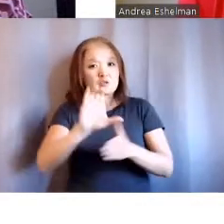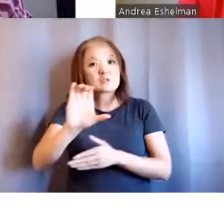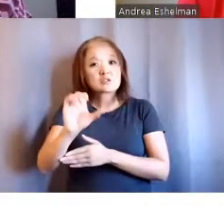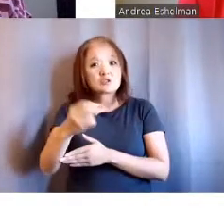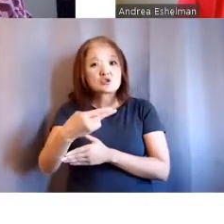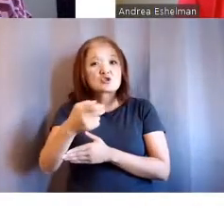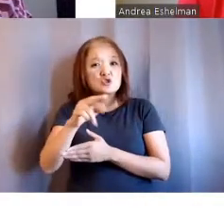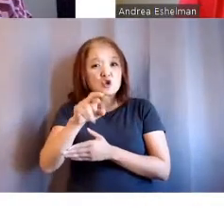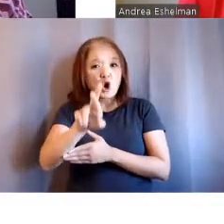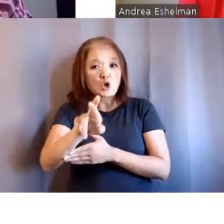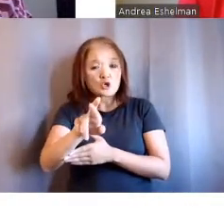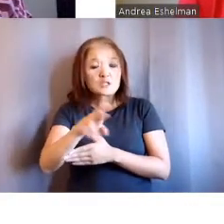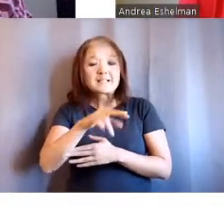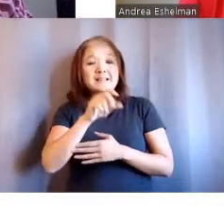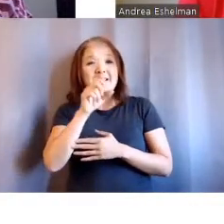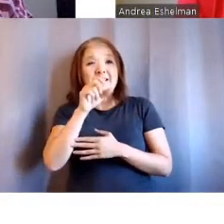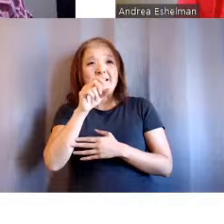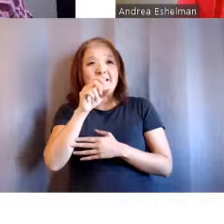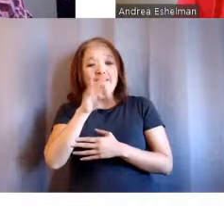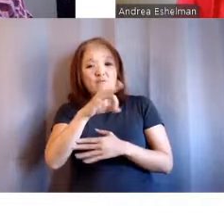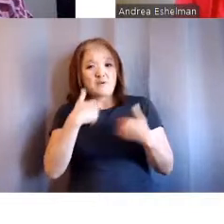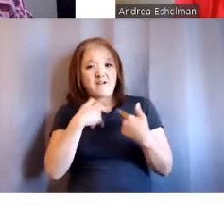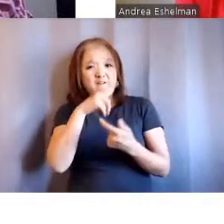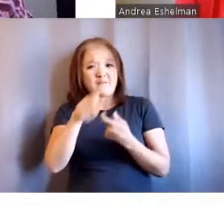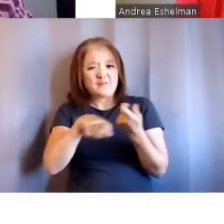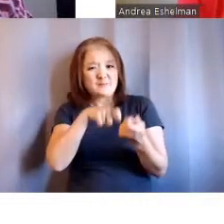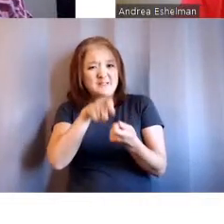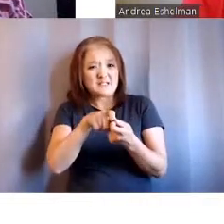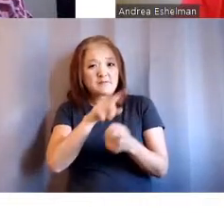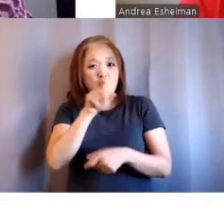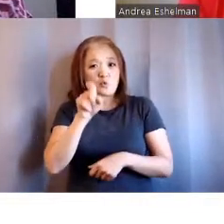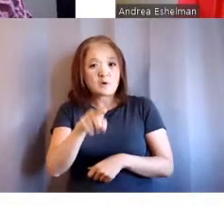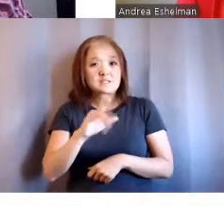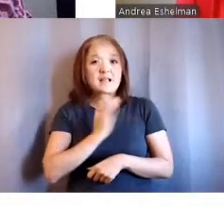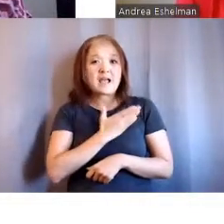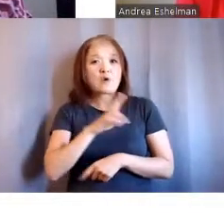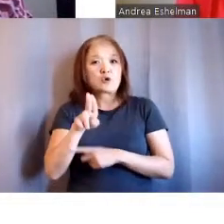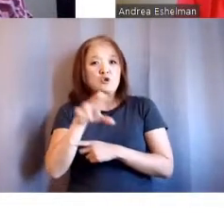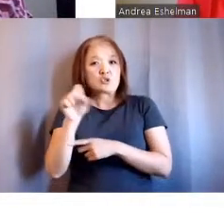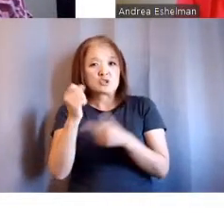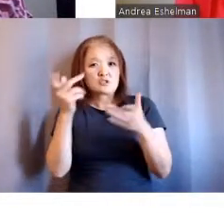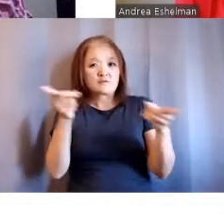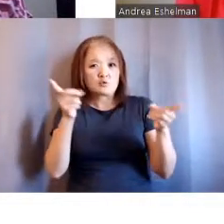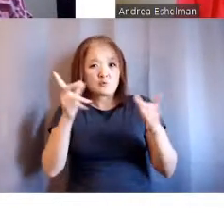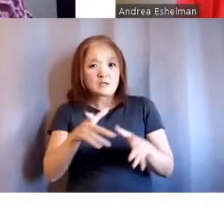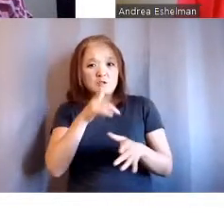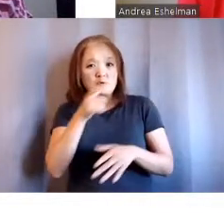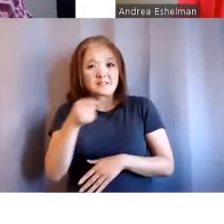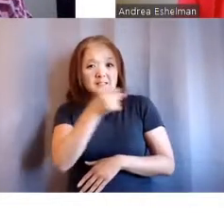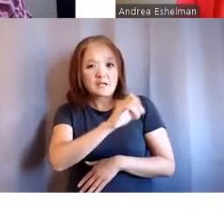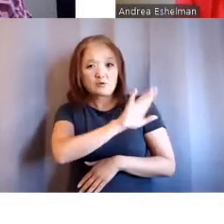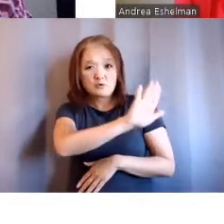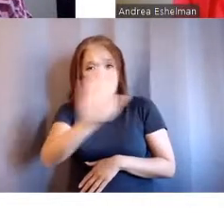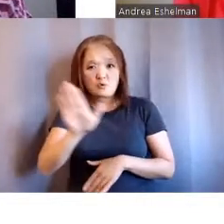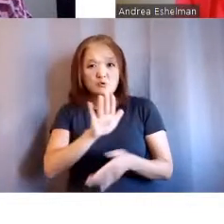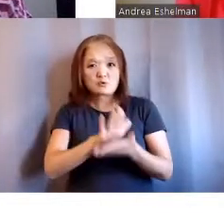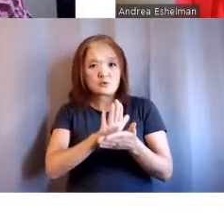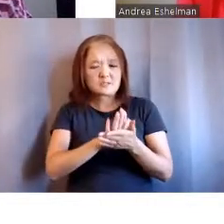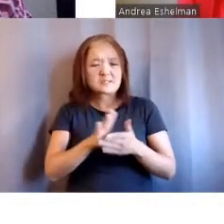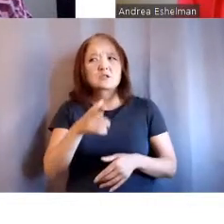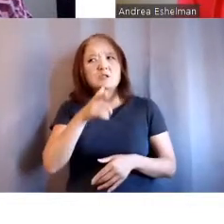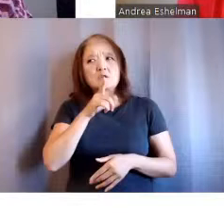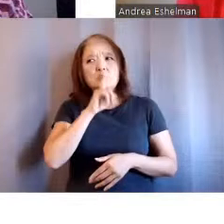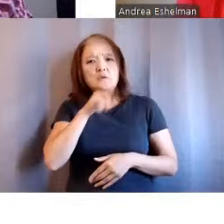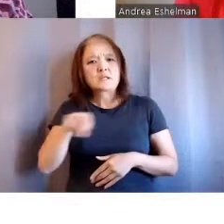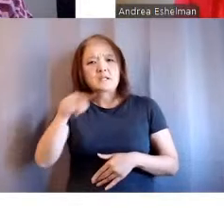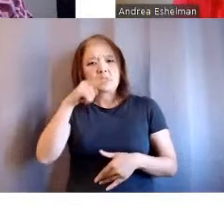need specific questions, our UNISER directors that work and are assigned with each of your schools, they're the ones that really know your contract